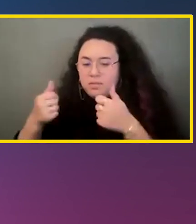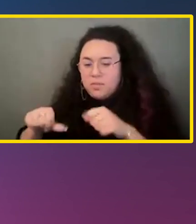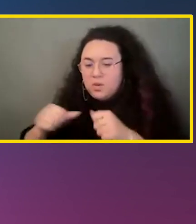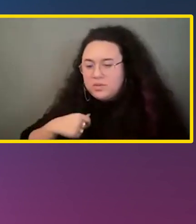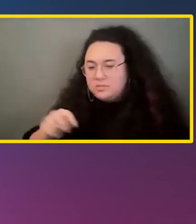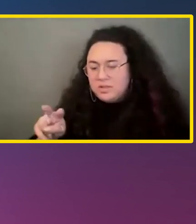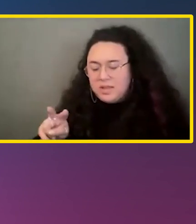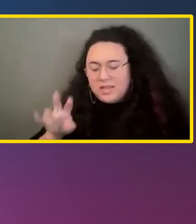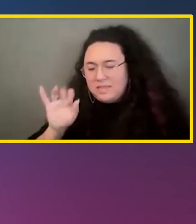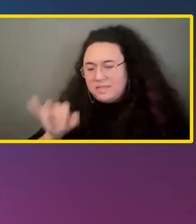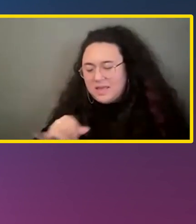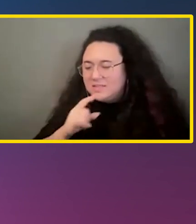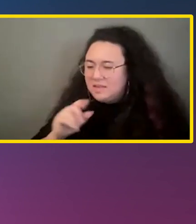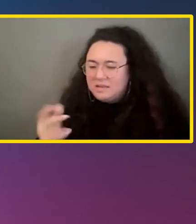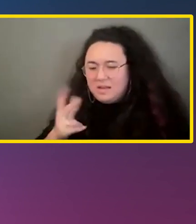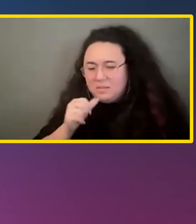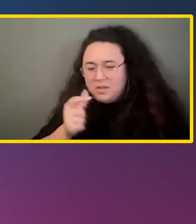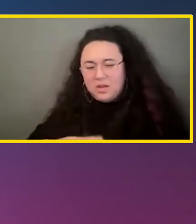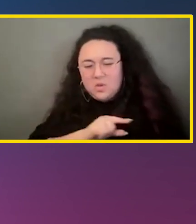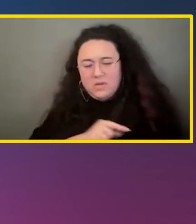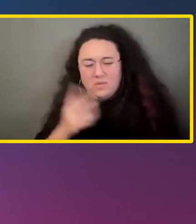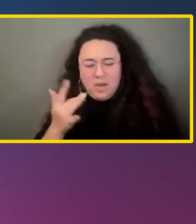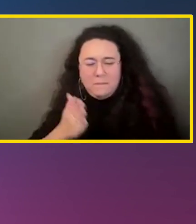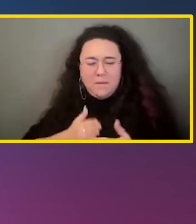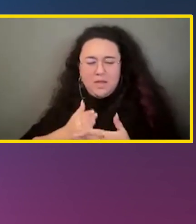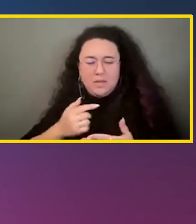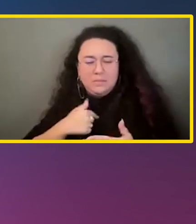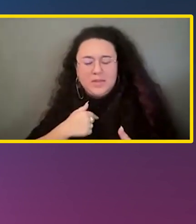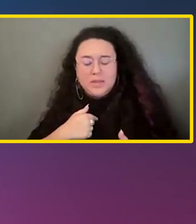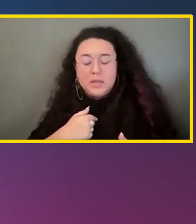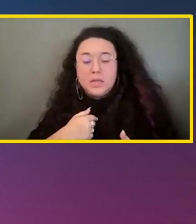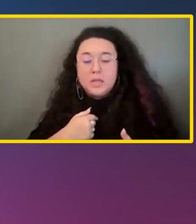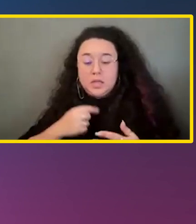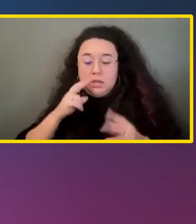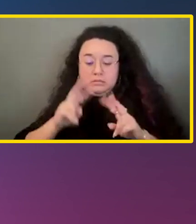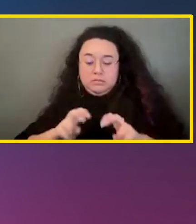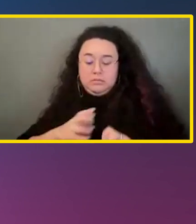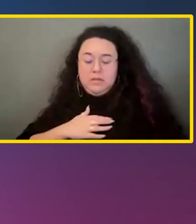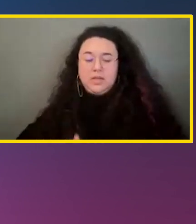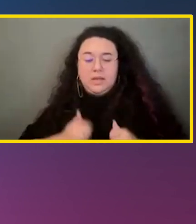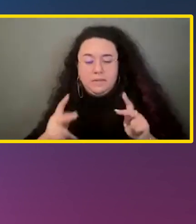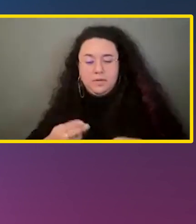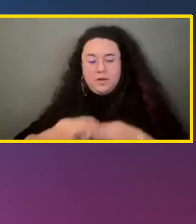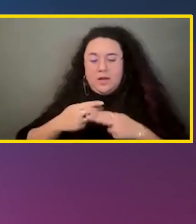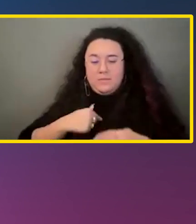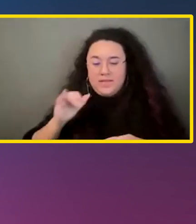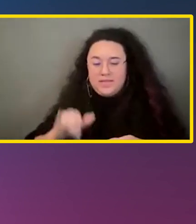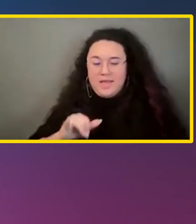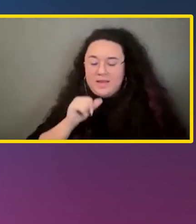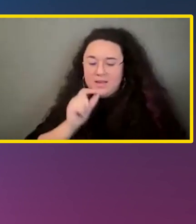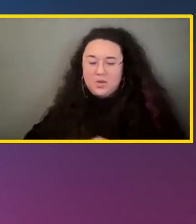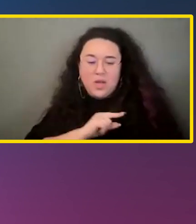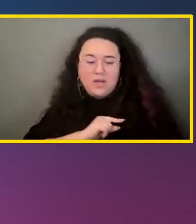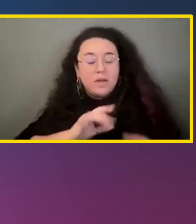why that bothered me. And it was because if I look at my own life, those things have come up. I saw it with my dad,